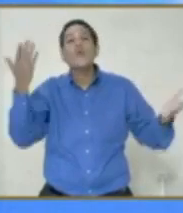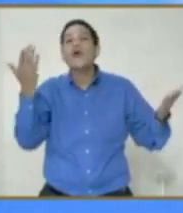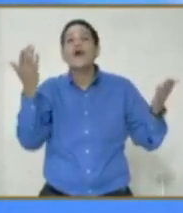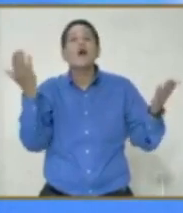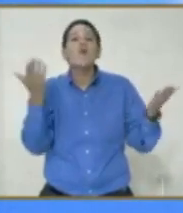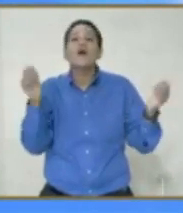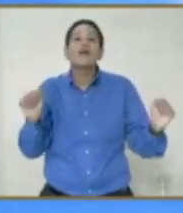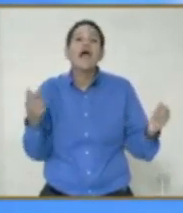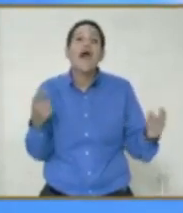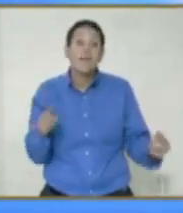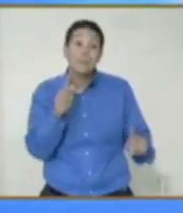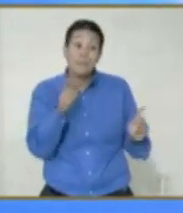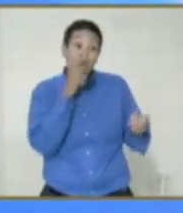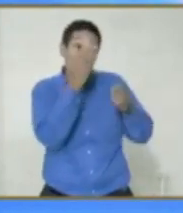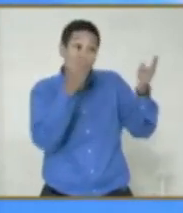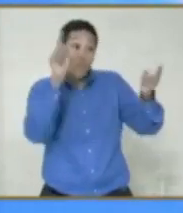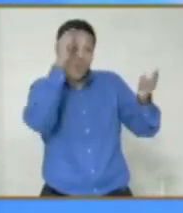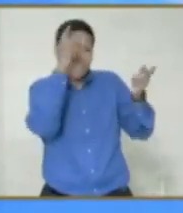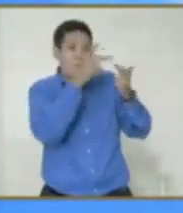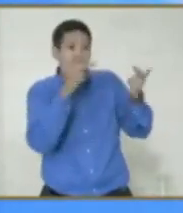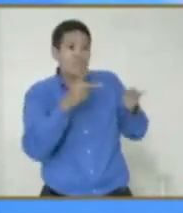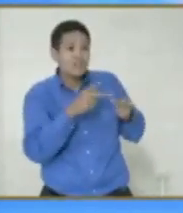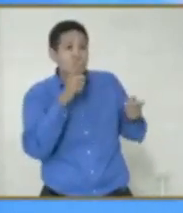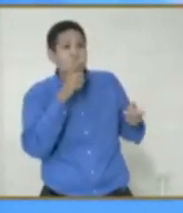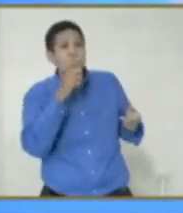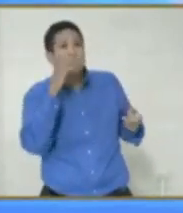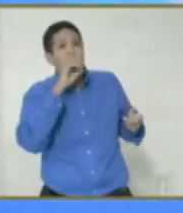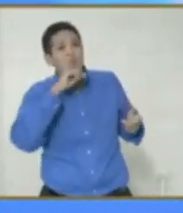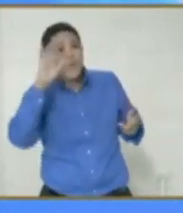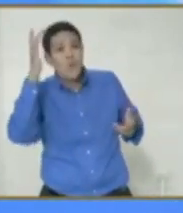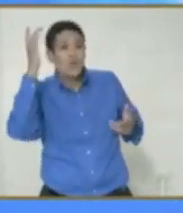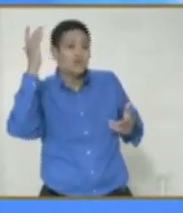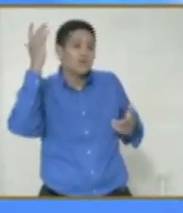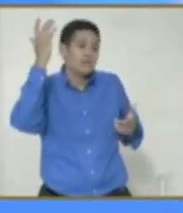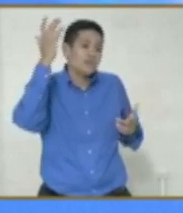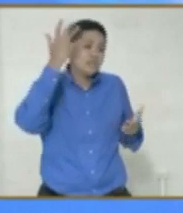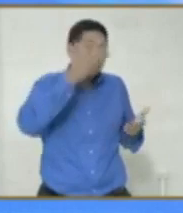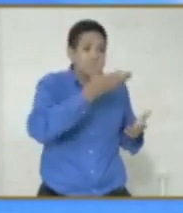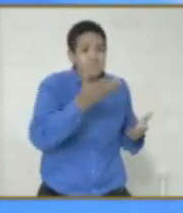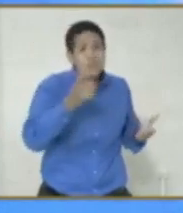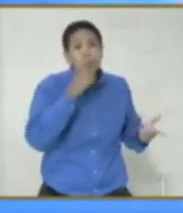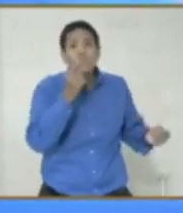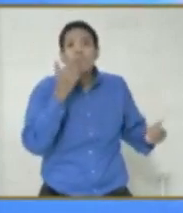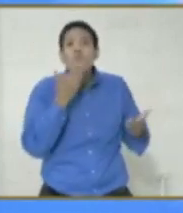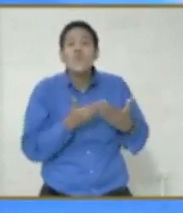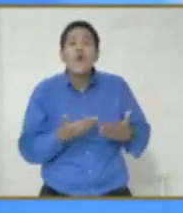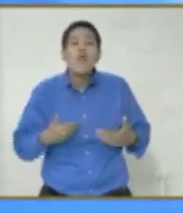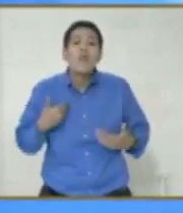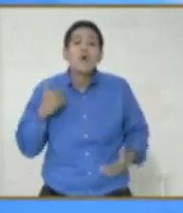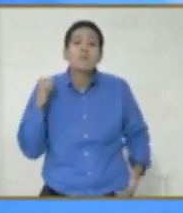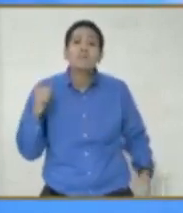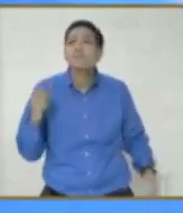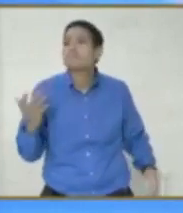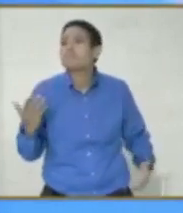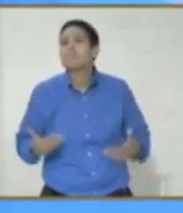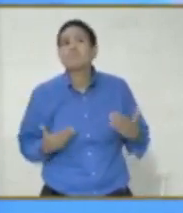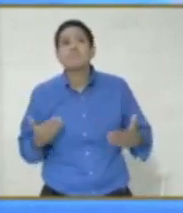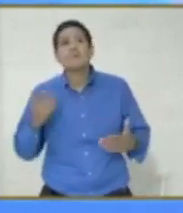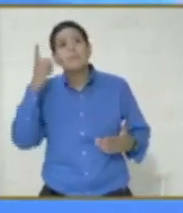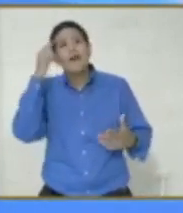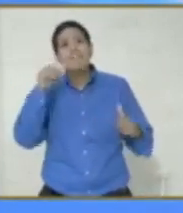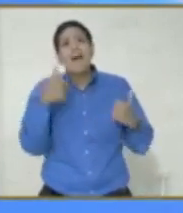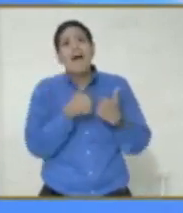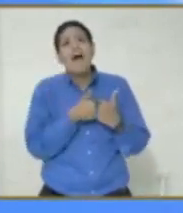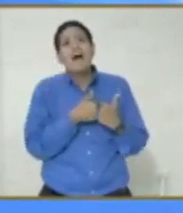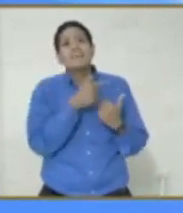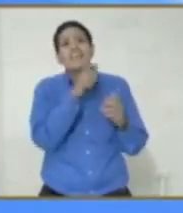our infirmaries who are doing very, very well in their younger days. I know one gentleman who, just because of an accident, his family